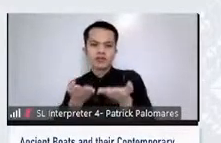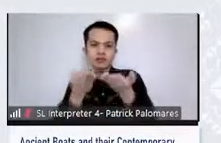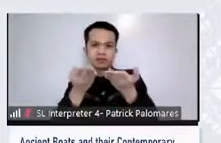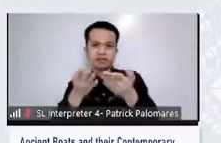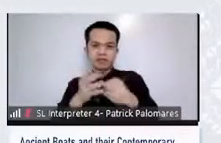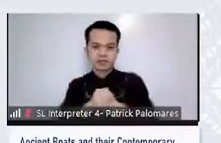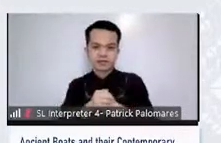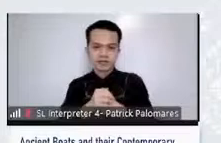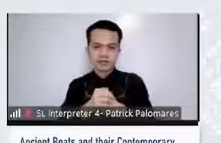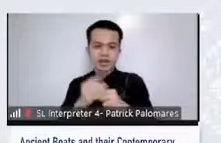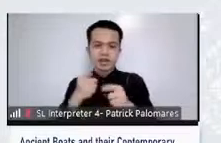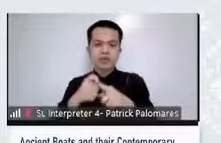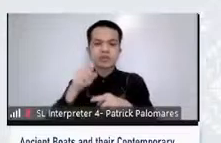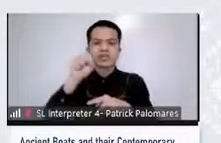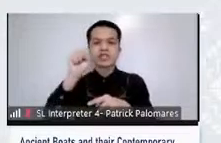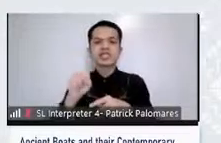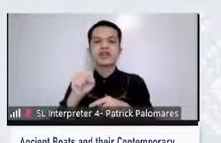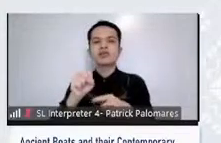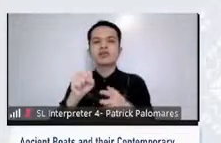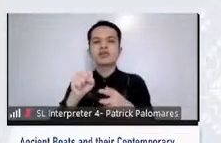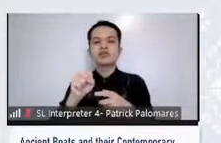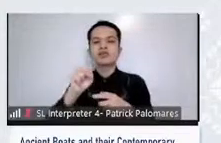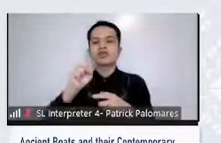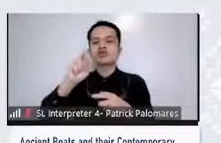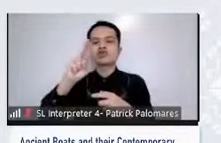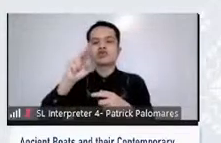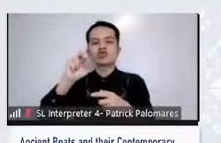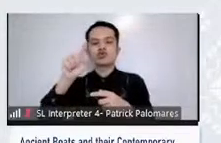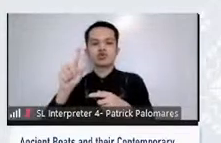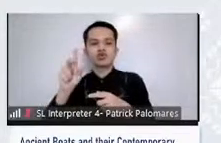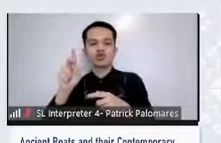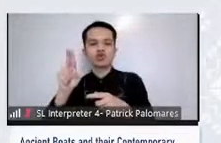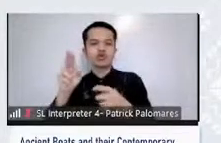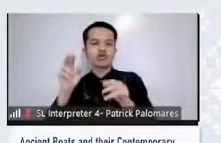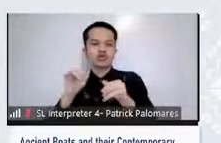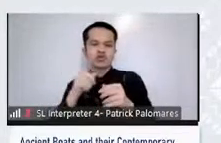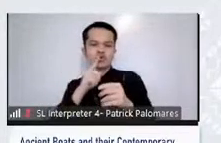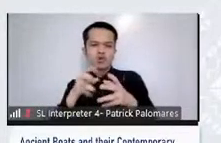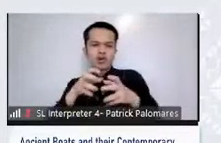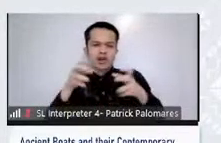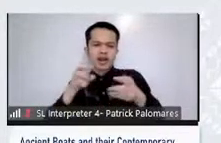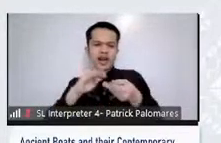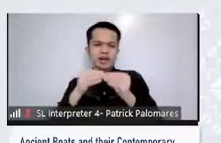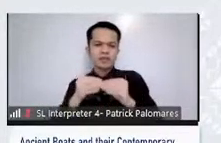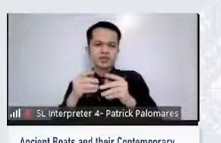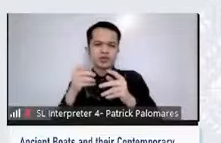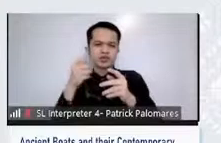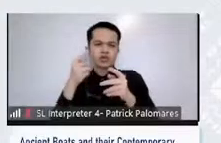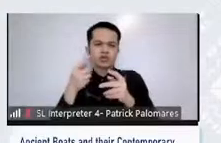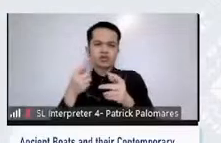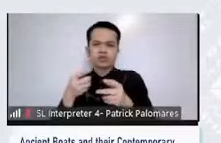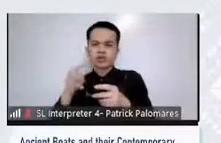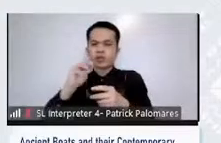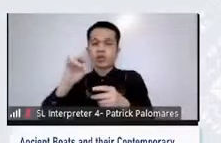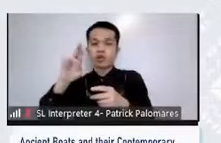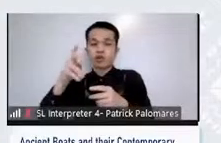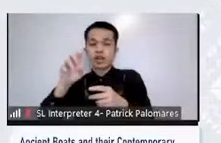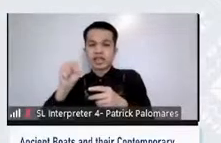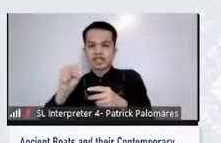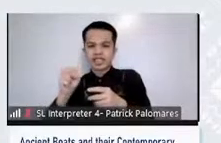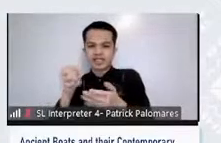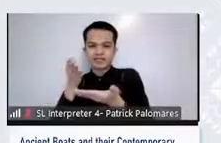southern Sulu reefs. It is found in greatest numbers among those Bajau whose home moorages are located on extensive